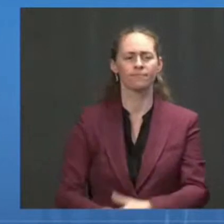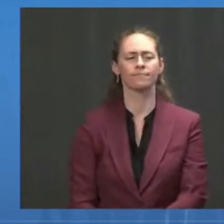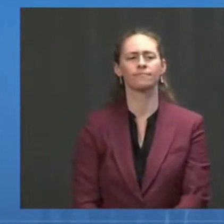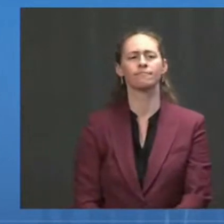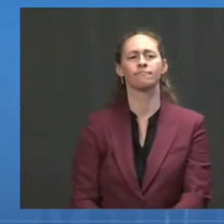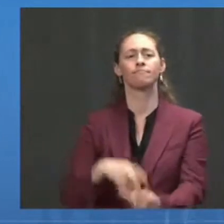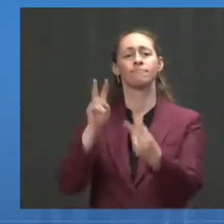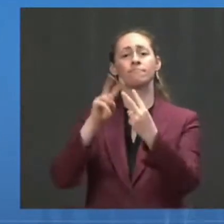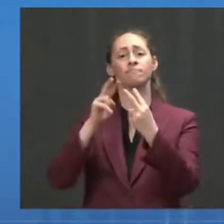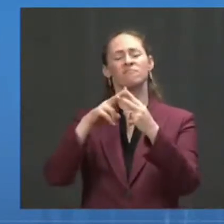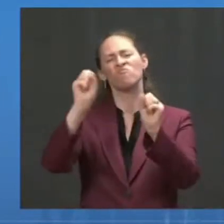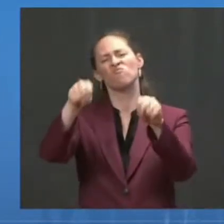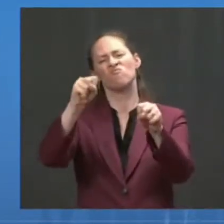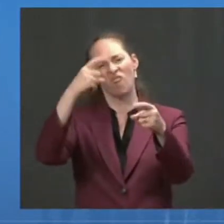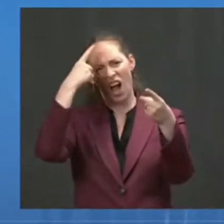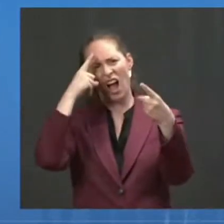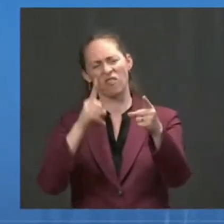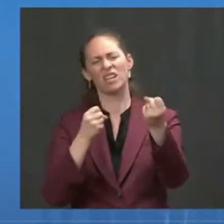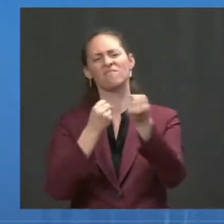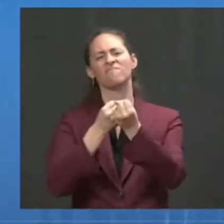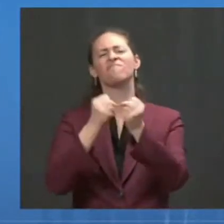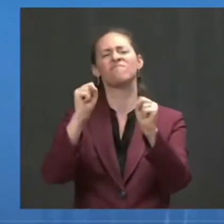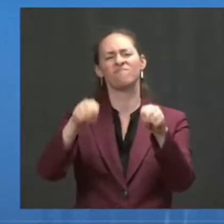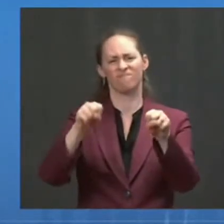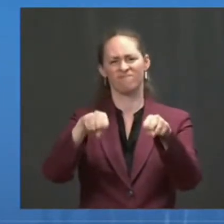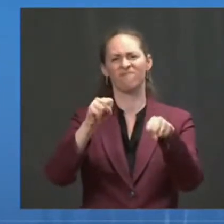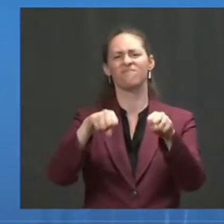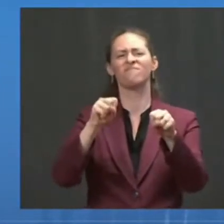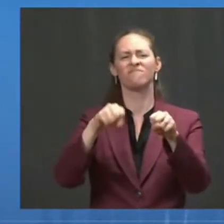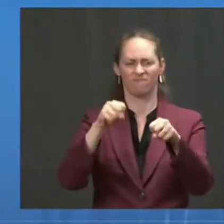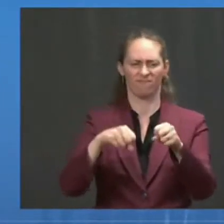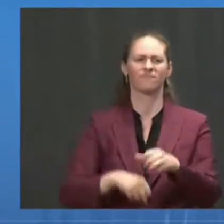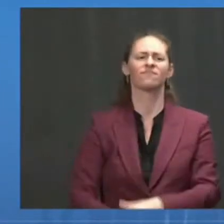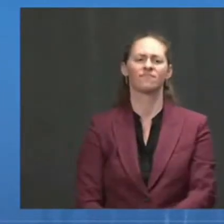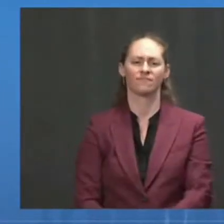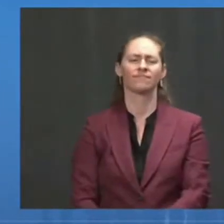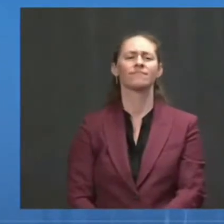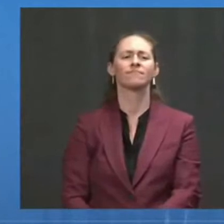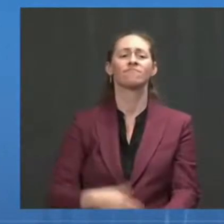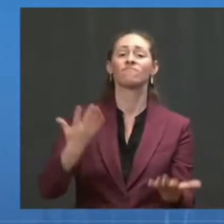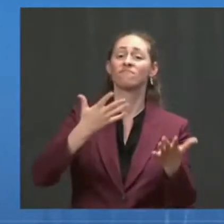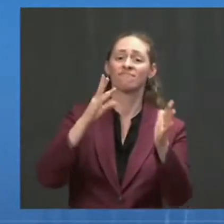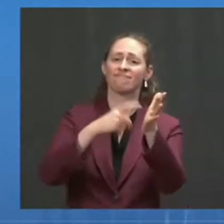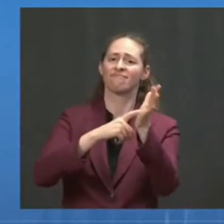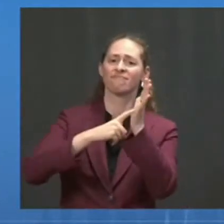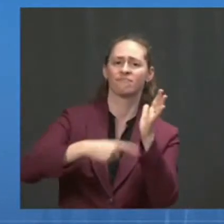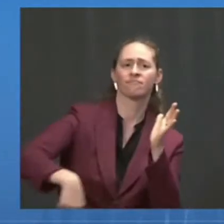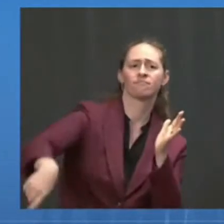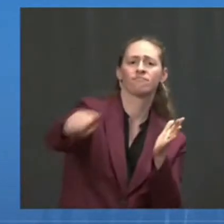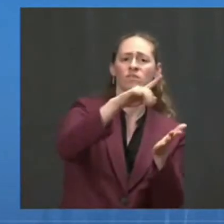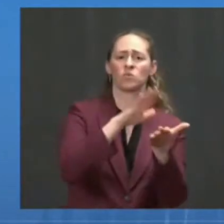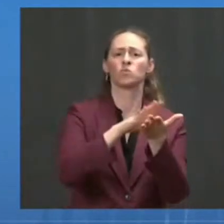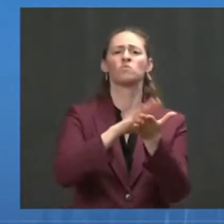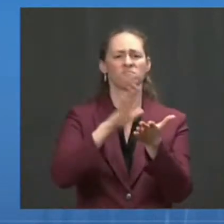districts pursuing COVID-19 vaccination policies, including requirements for teachers and staff.